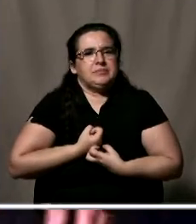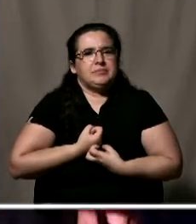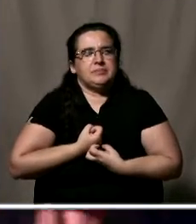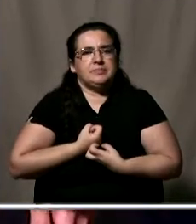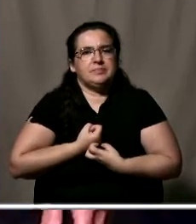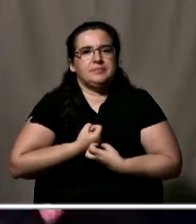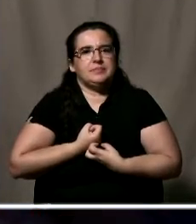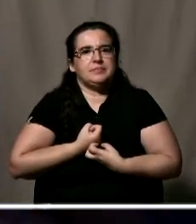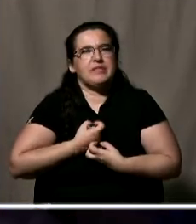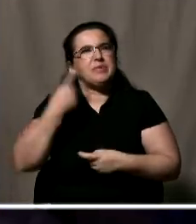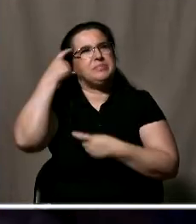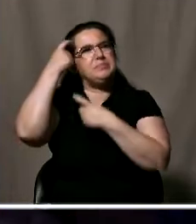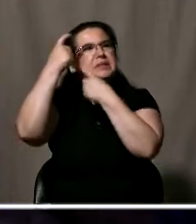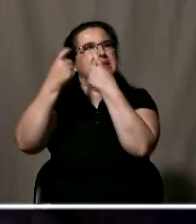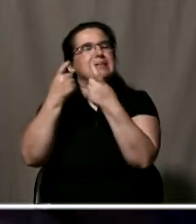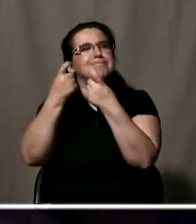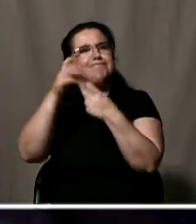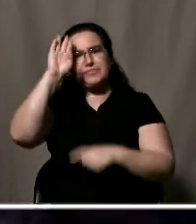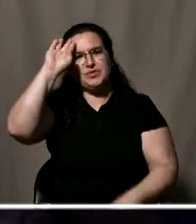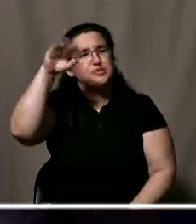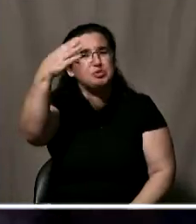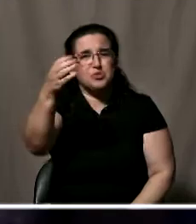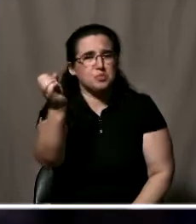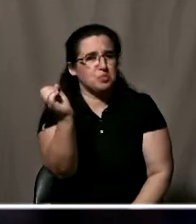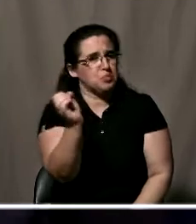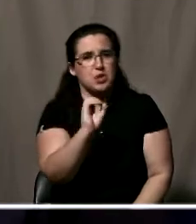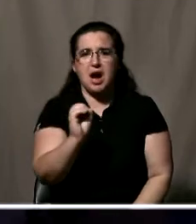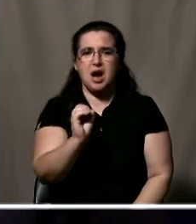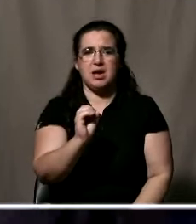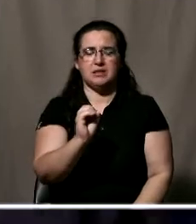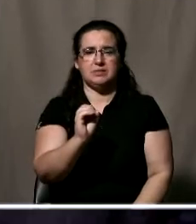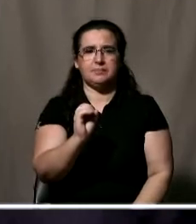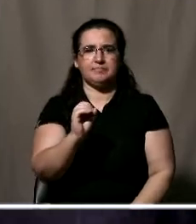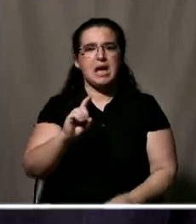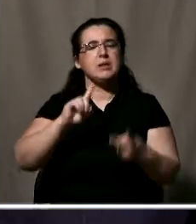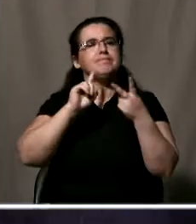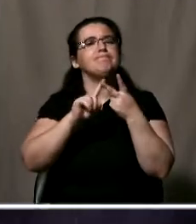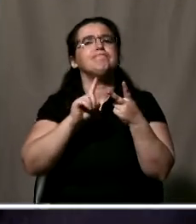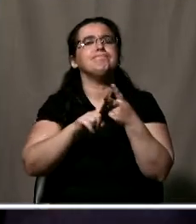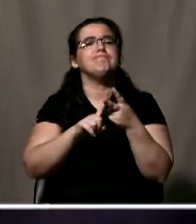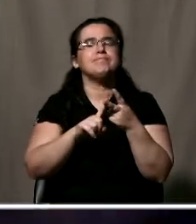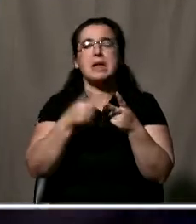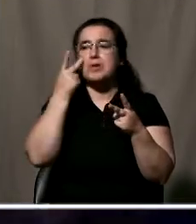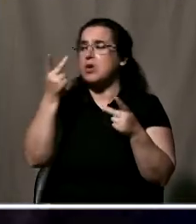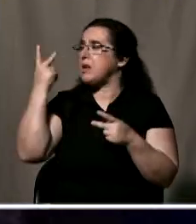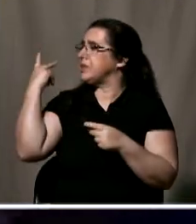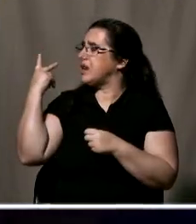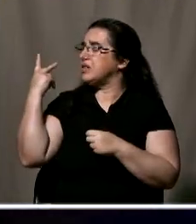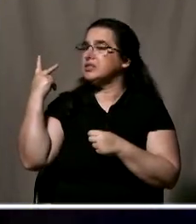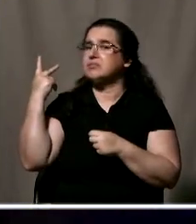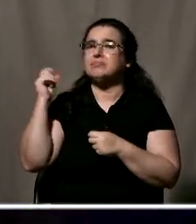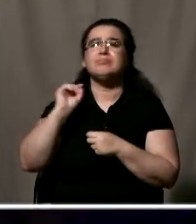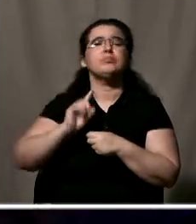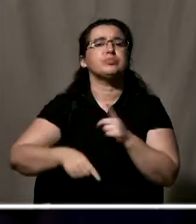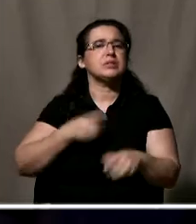the little future. Que vão pensar que não têm futuro. Now the other thing that might happen is this. A outra coisa que pode acontecer quando olham para trás é o seguinte. If